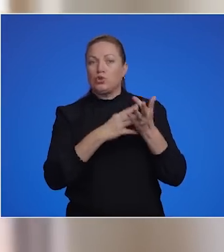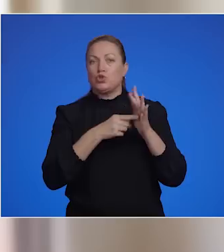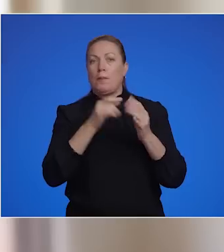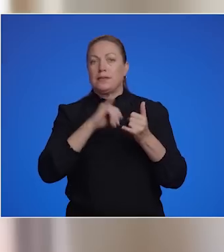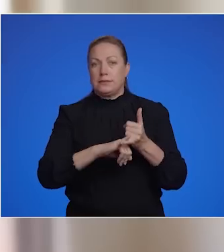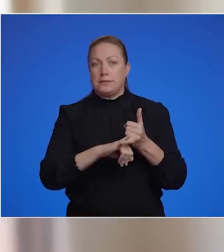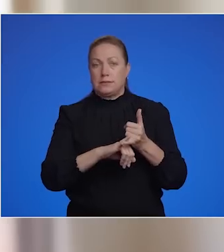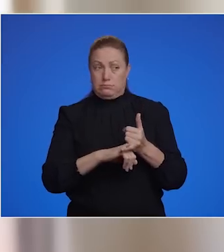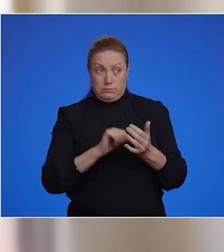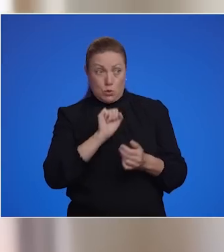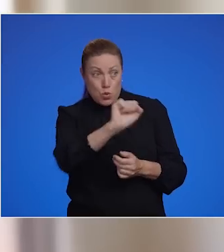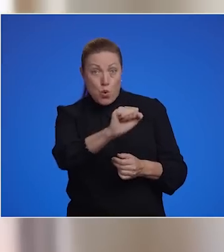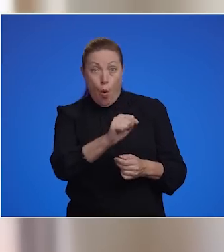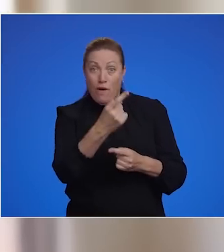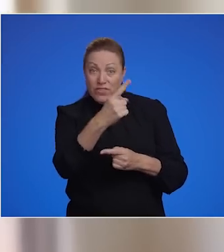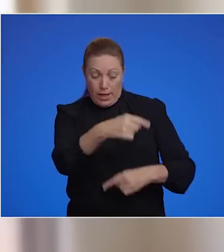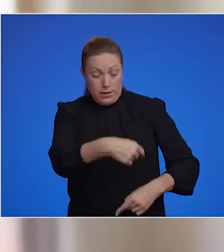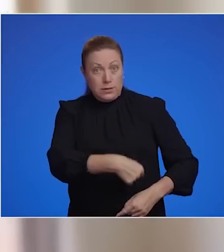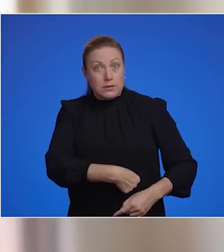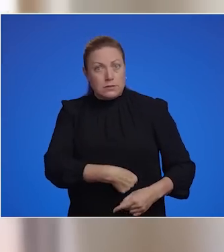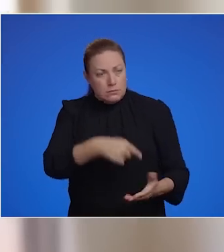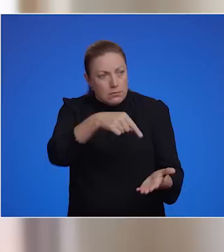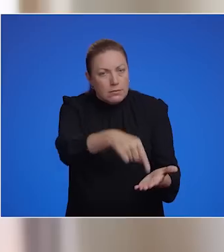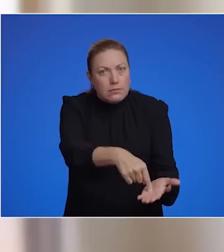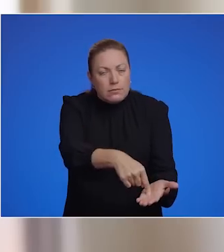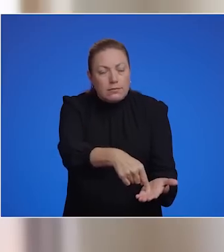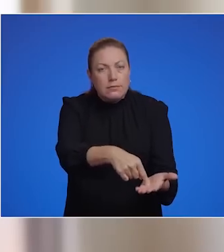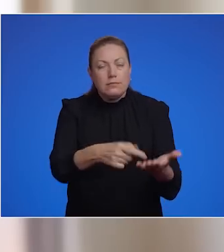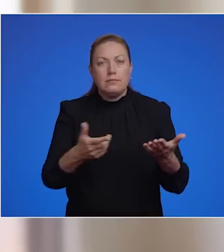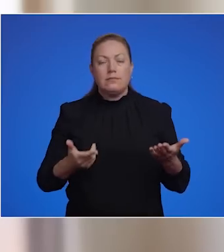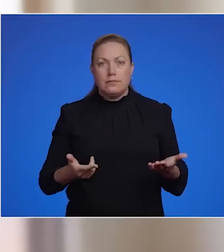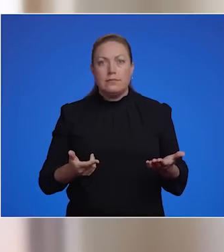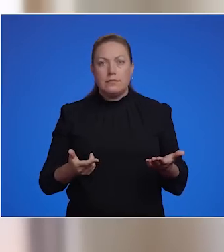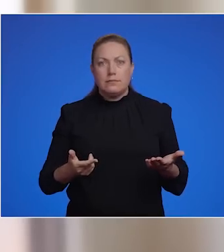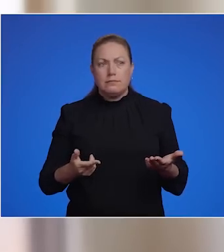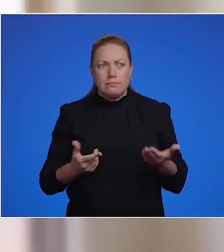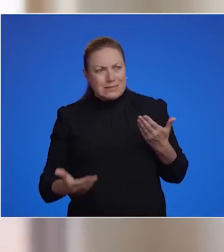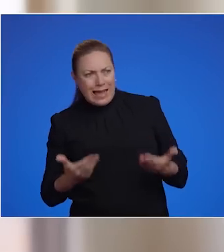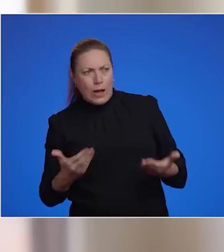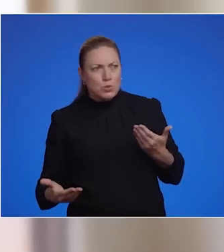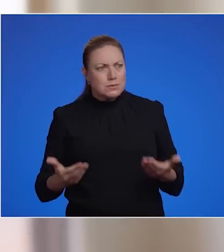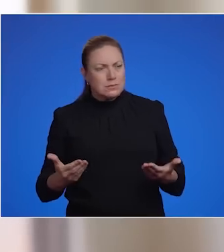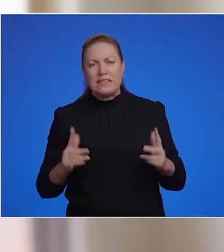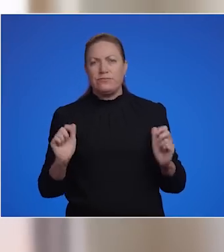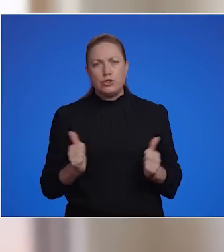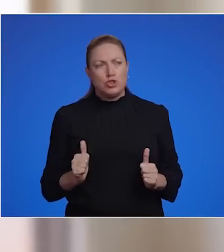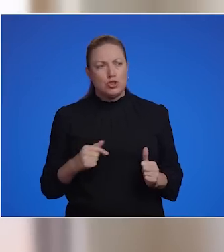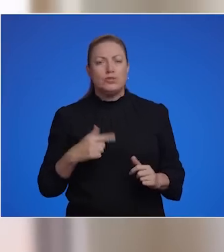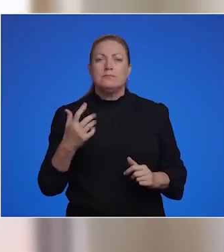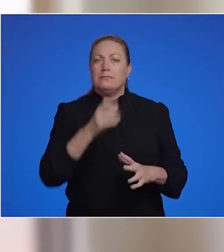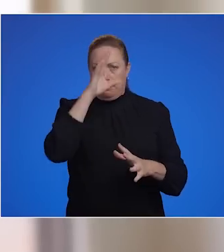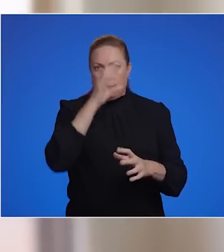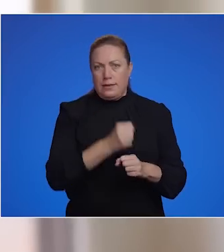your finger here. Look, here are my hands. Give me your hand and put it into my side. Doubt no longer, but believe."